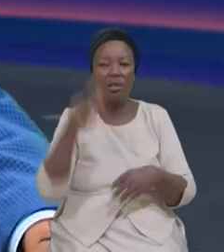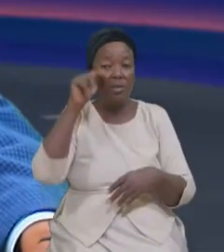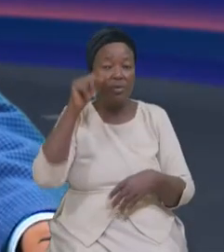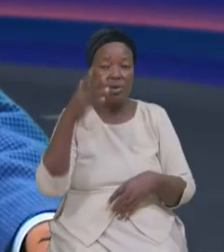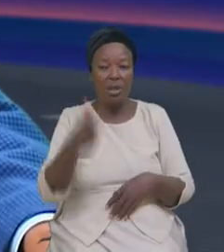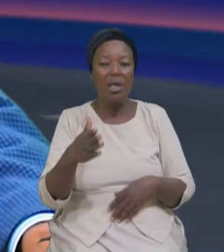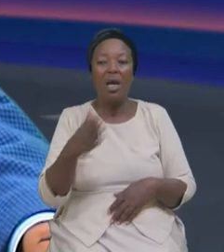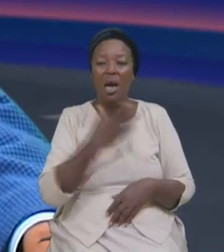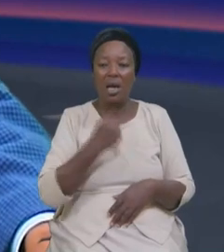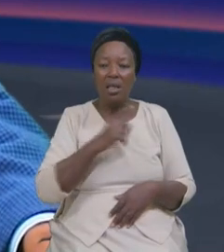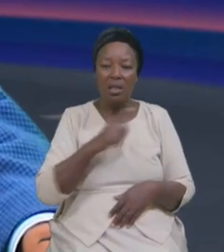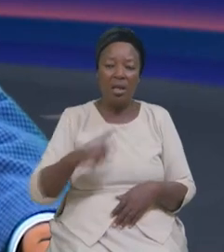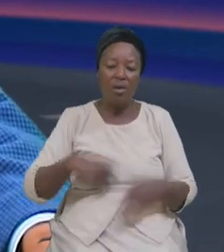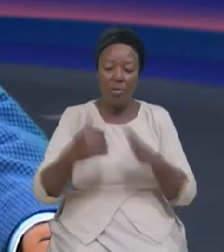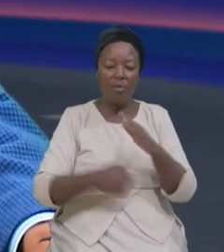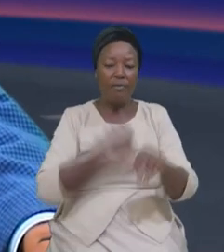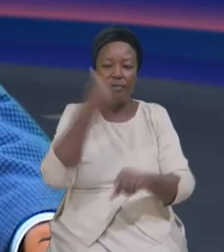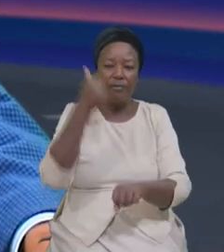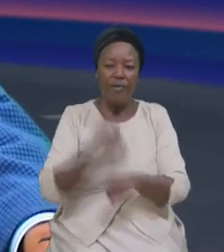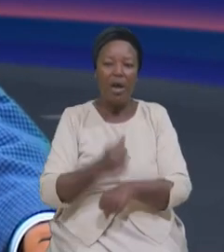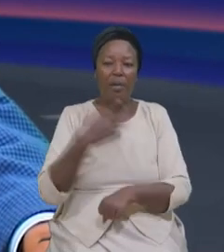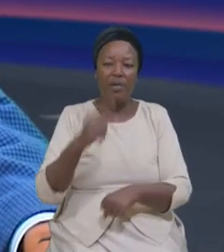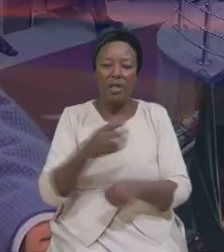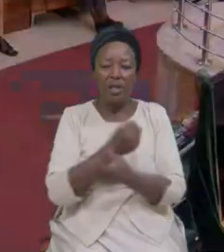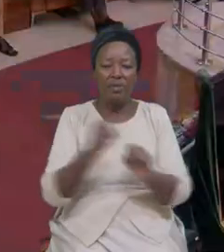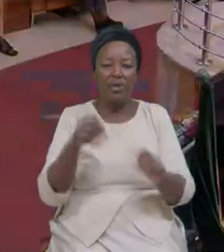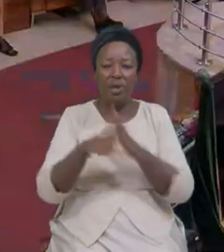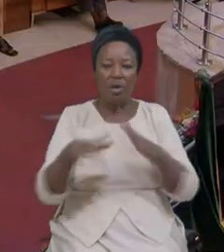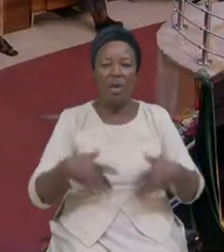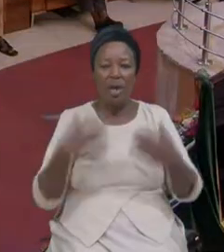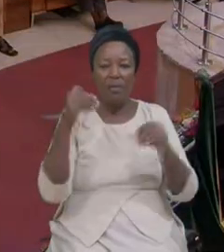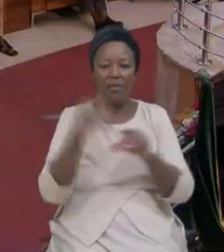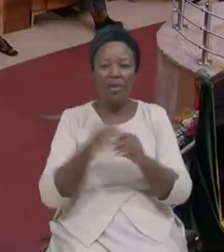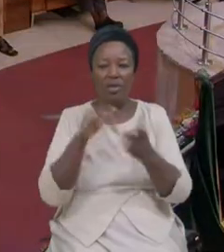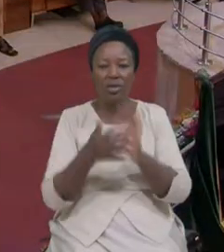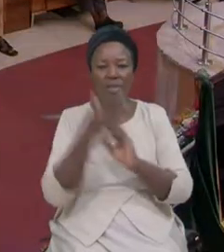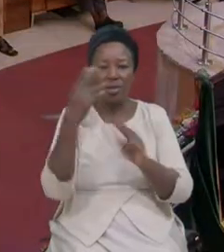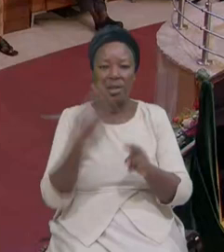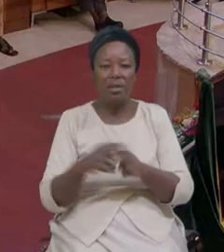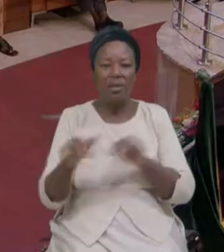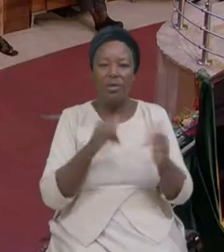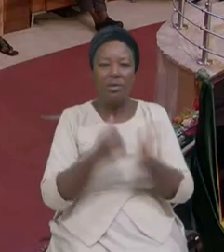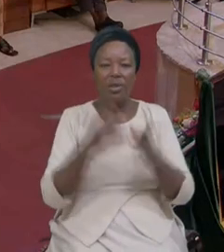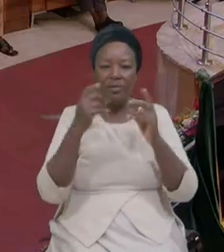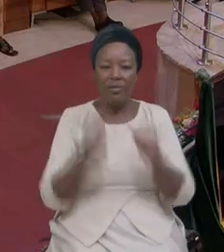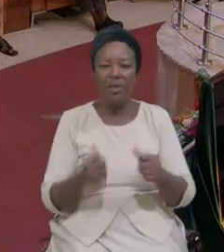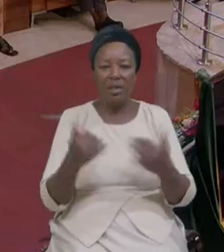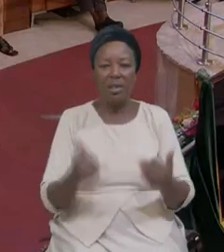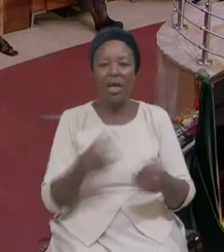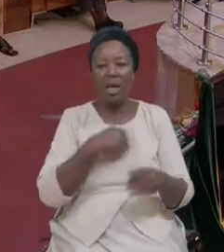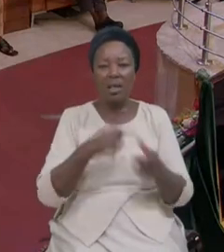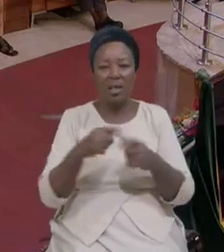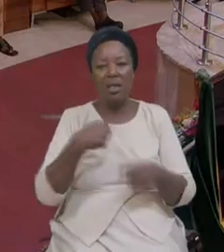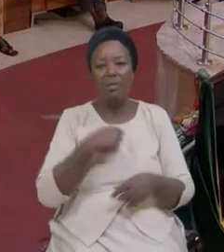and the Lord confirm the salvation in your life in Jesus. Let's do this quickly, and then I'll come